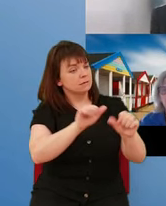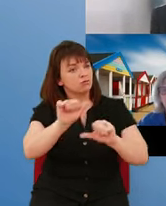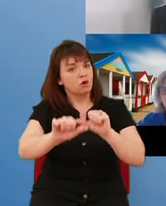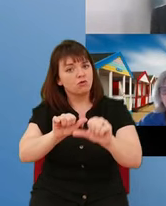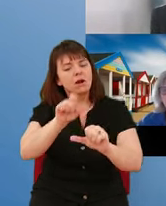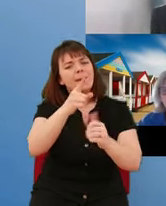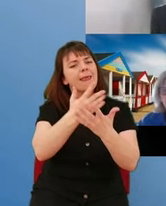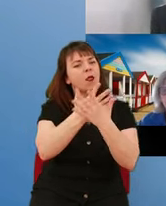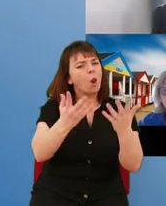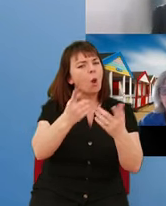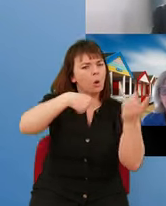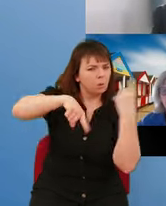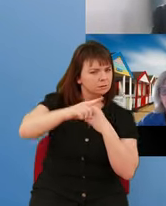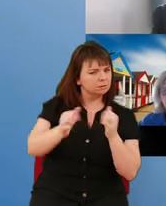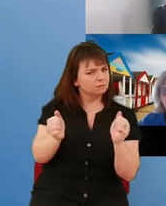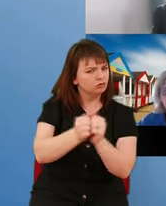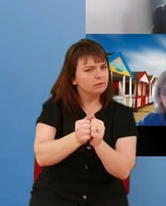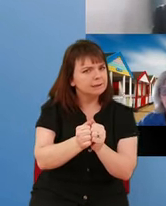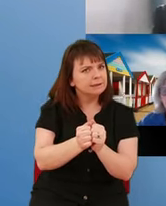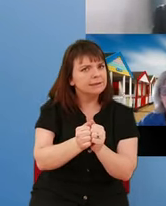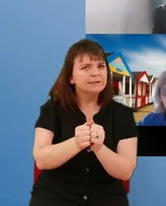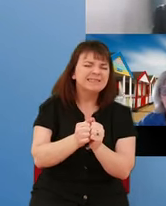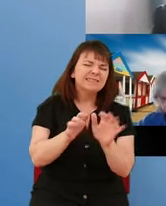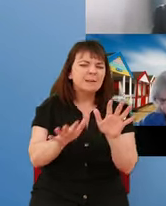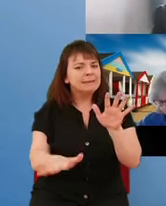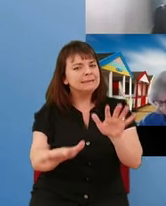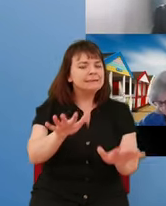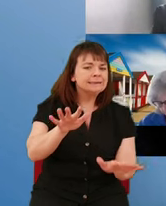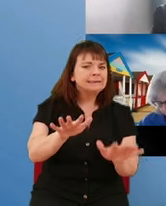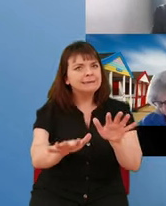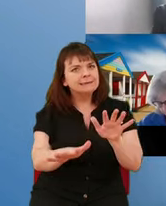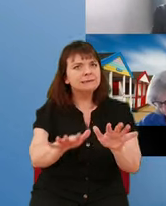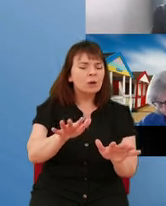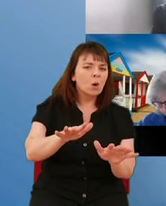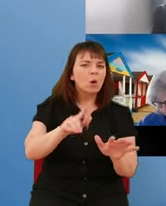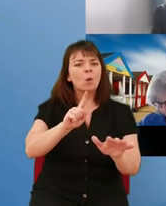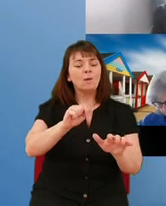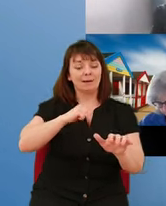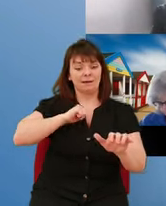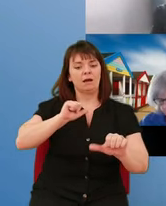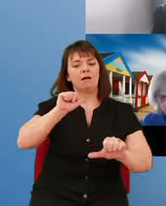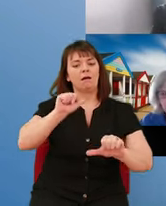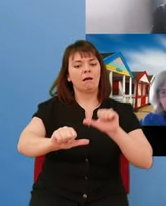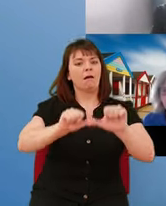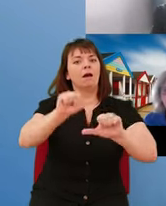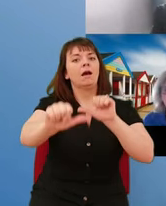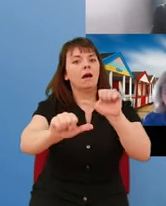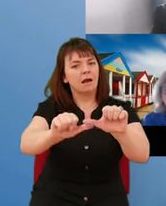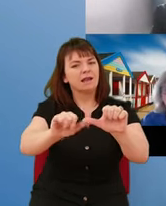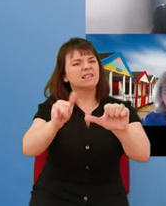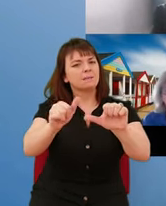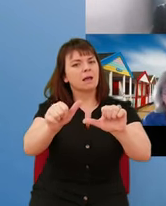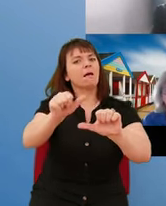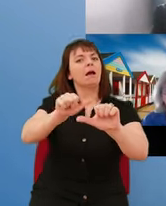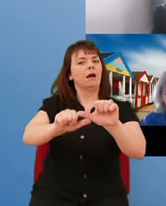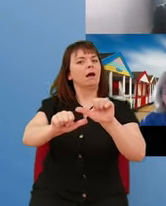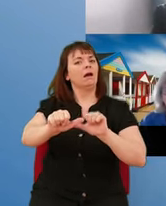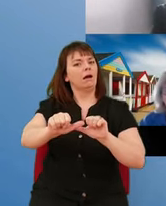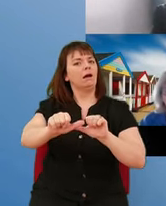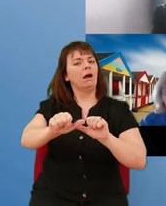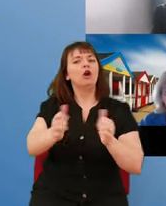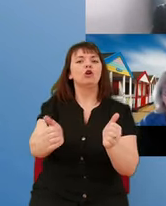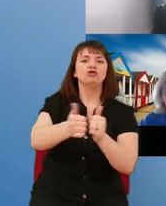maybe one or two back at times around reaching agreement, particularly across the three acutes. You know, genuine concerns being raised by all